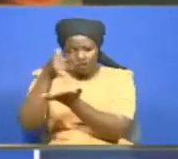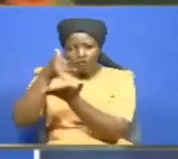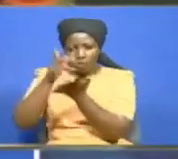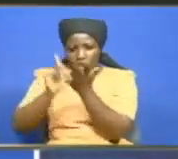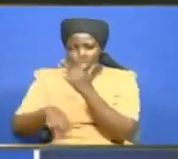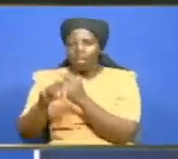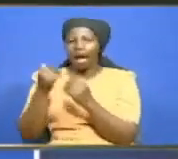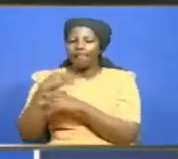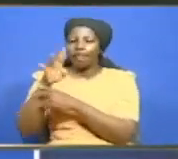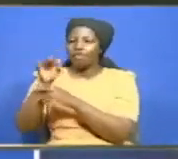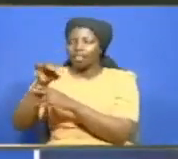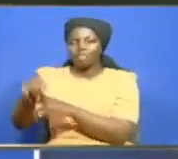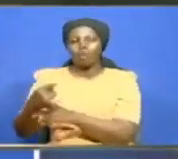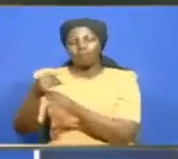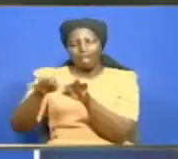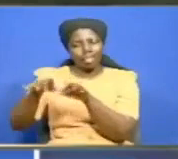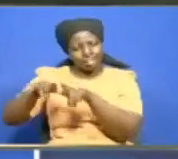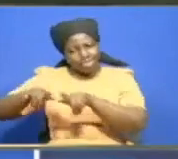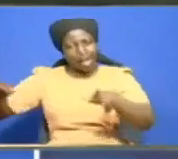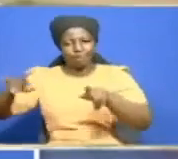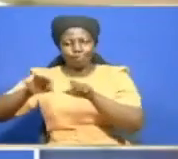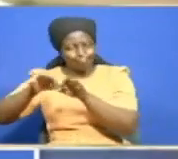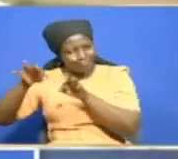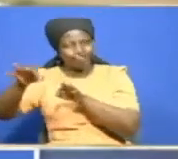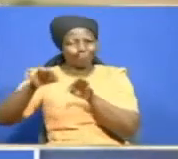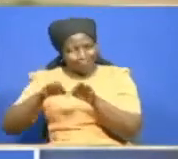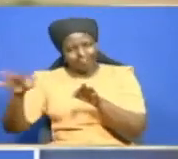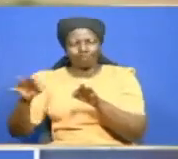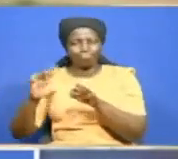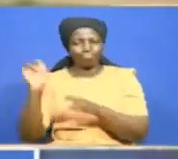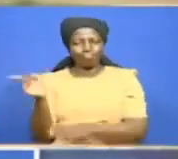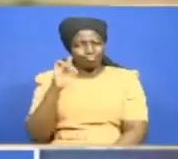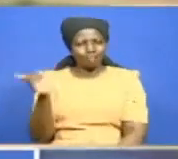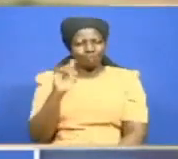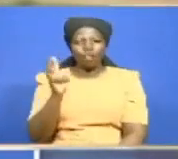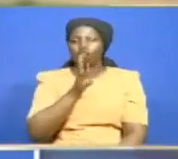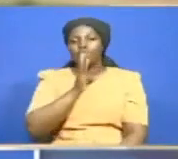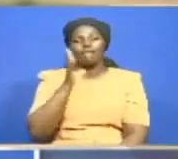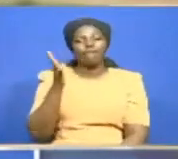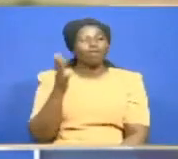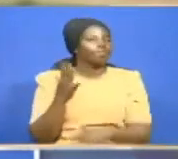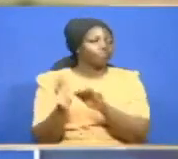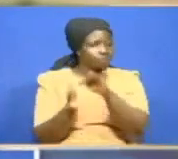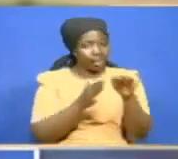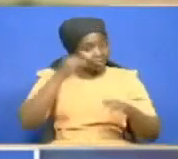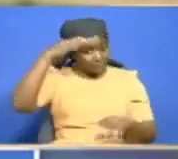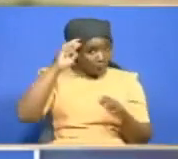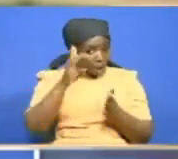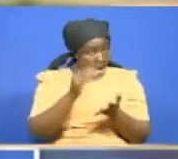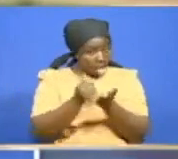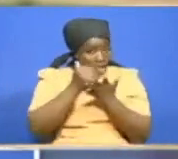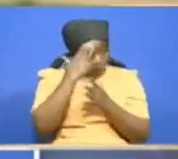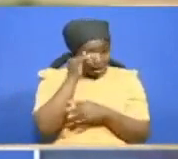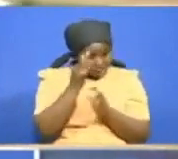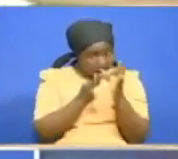putting 40,000 hectares of land under irrigation. Hiyo stima itasaidia kwa sababu kama stima itatoka hapa